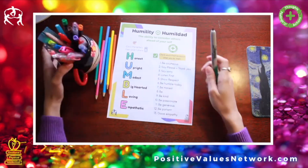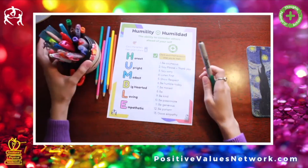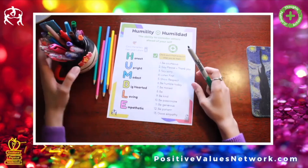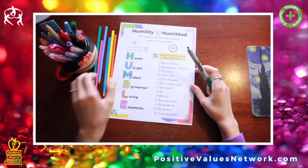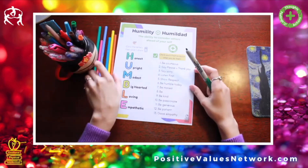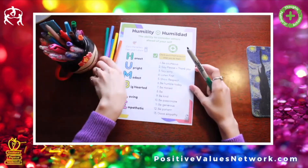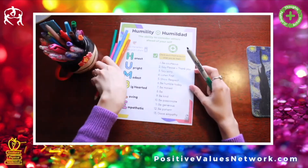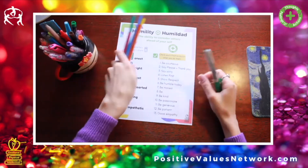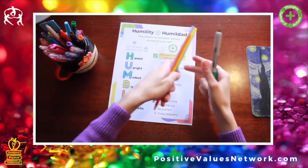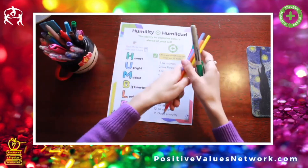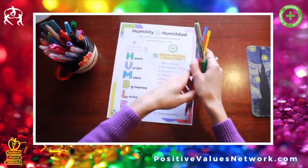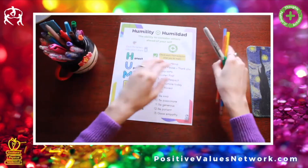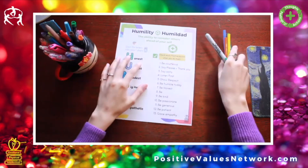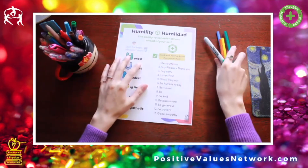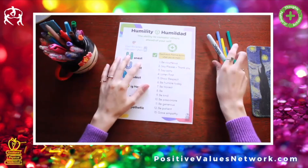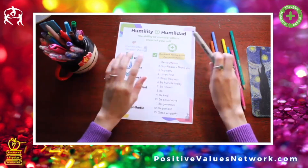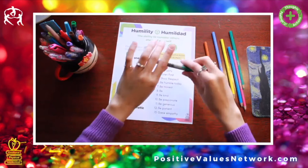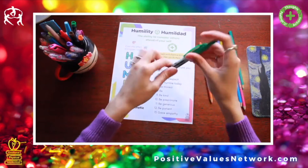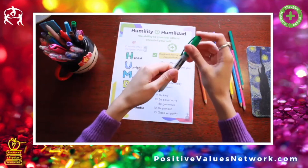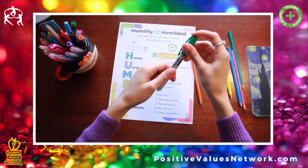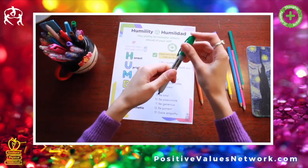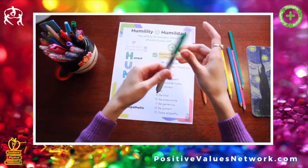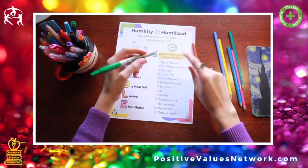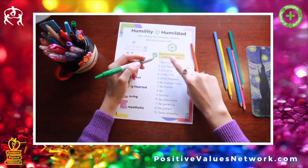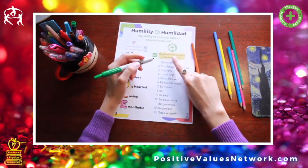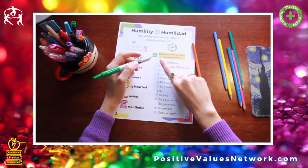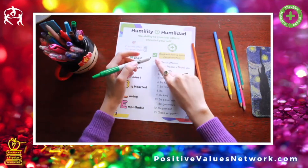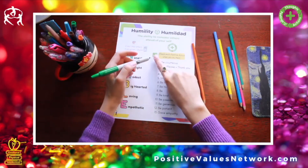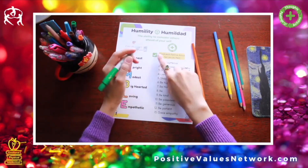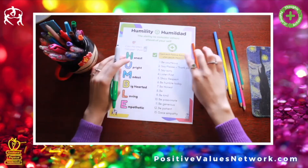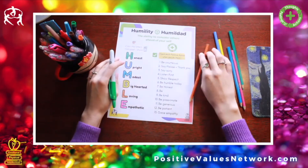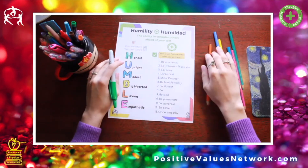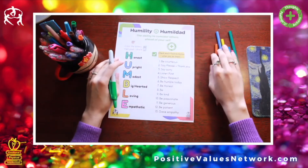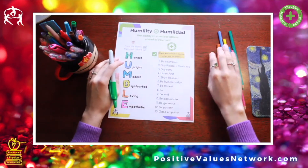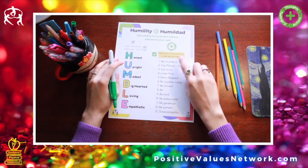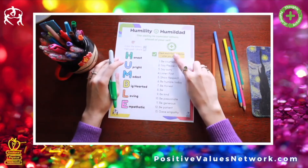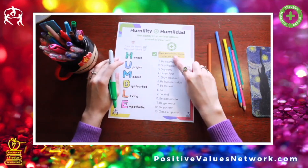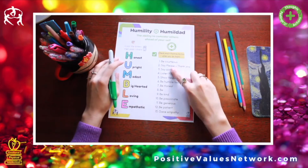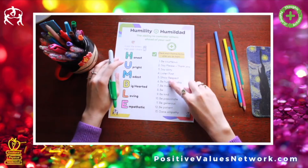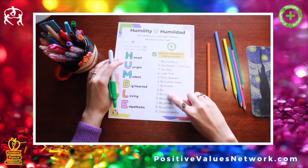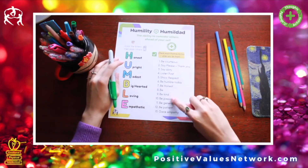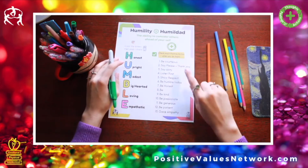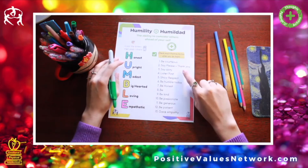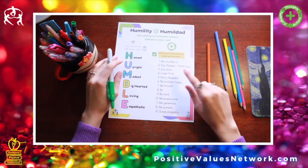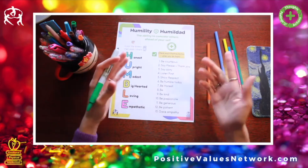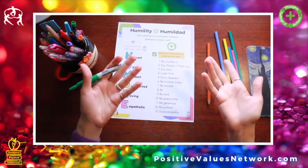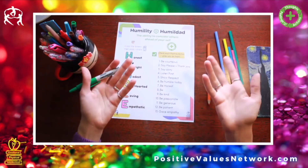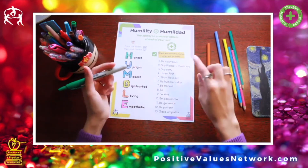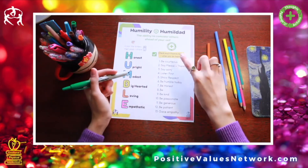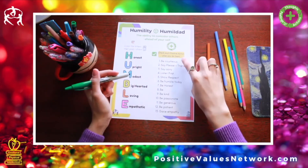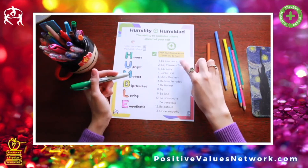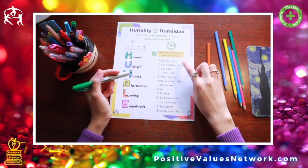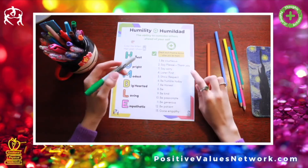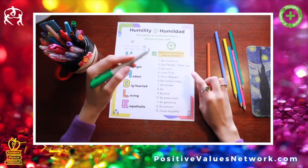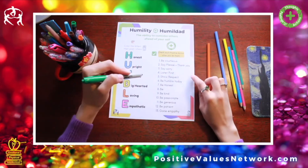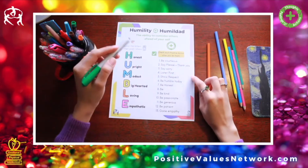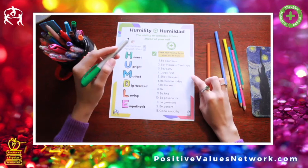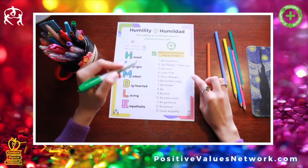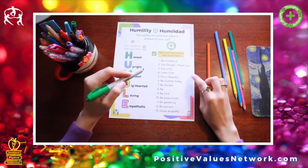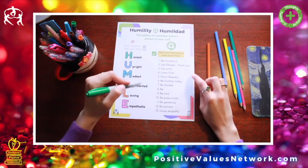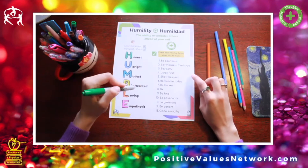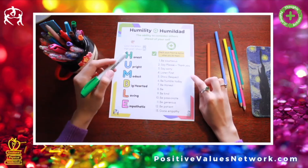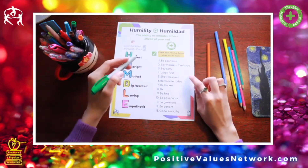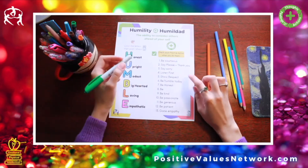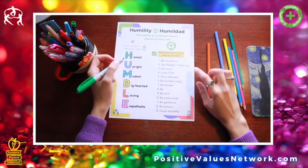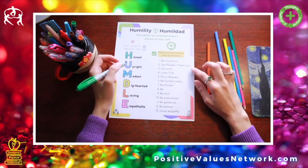you think of yourself. You'll have a good feeling, and you'll make them feel good, too. See you next